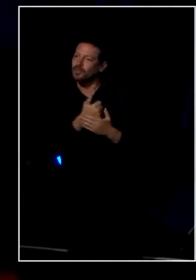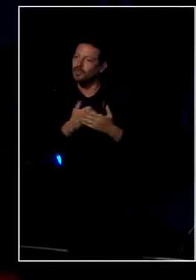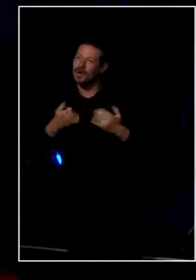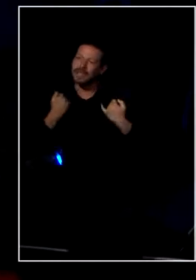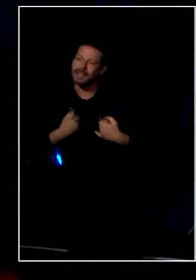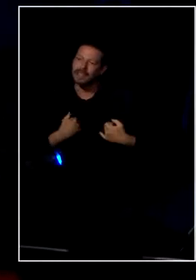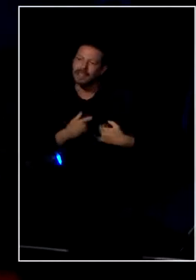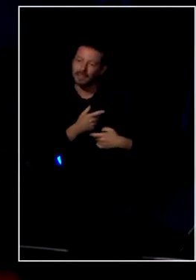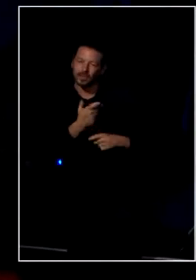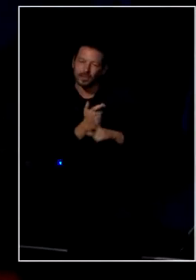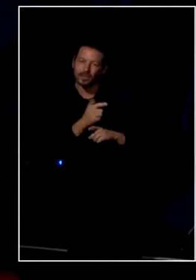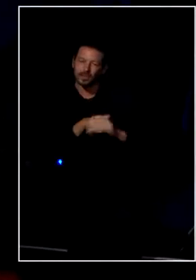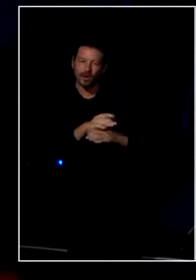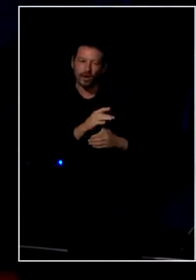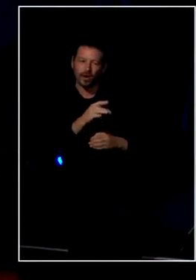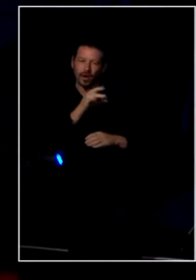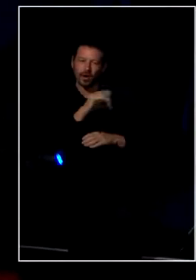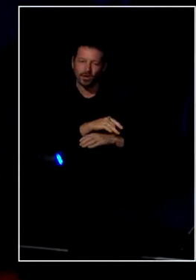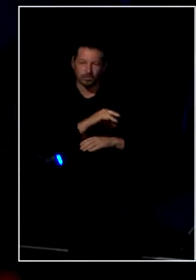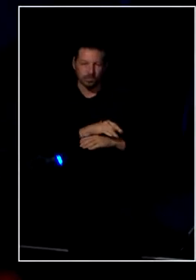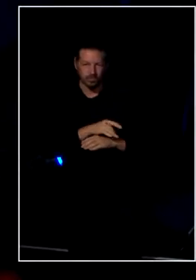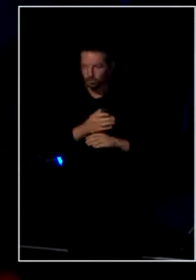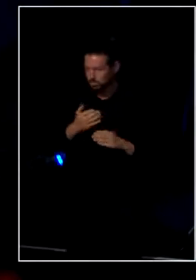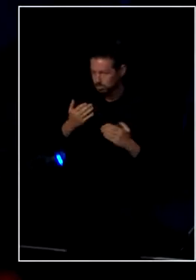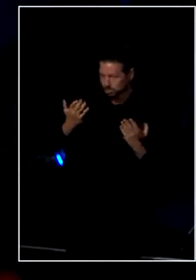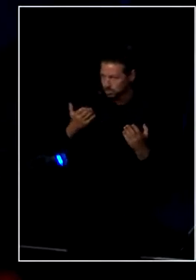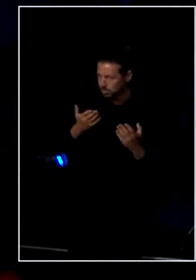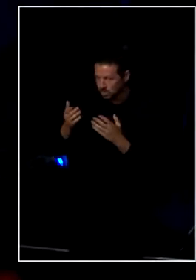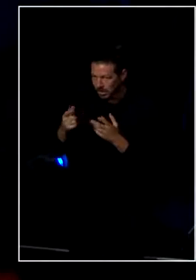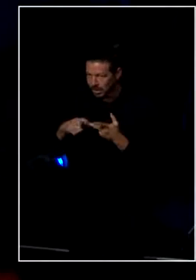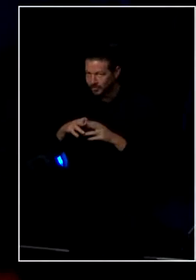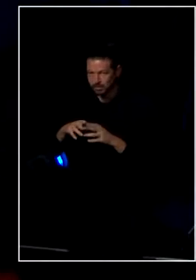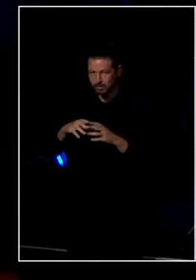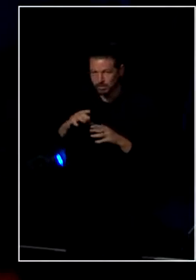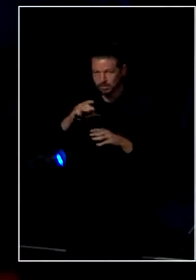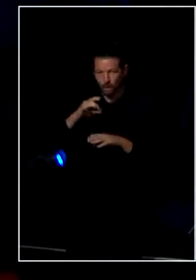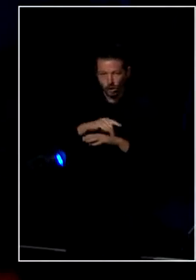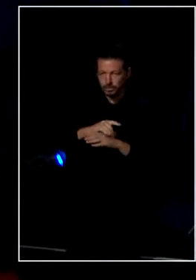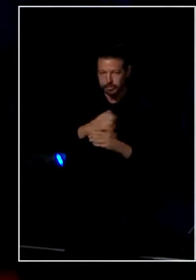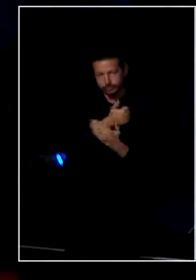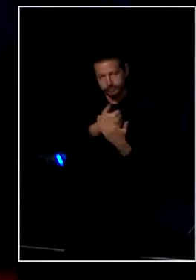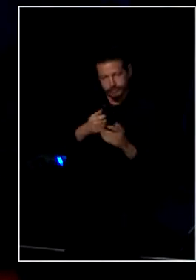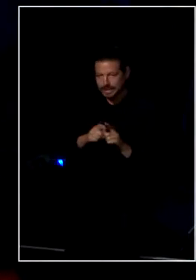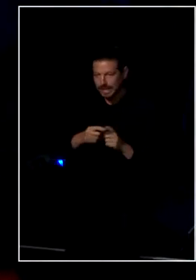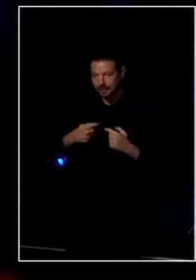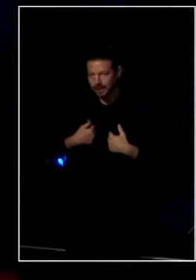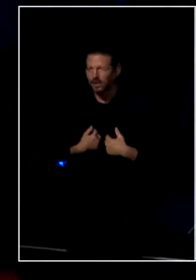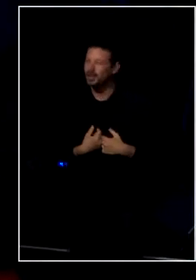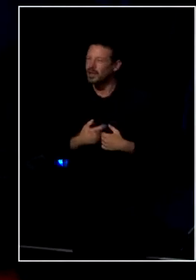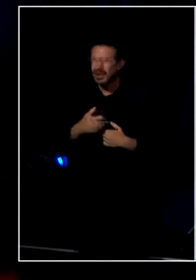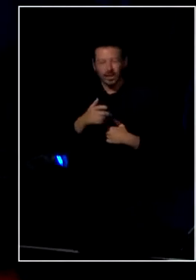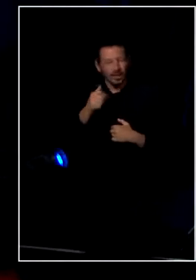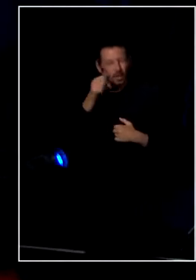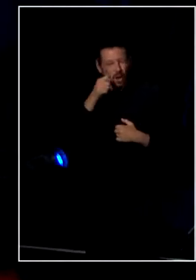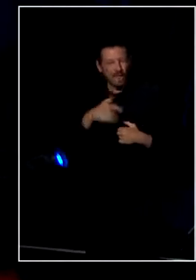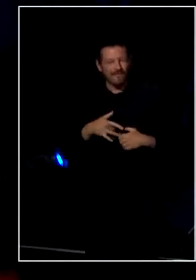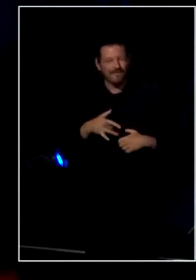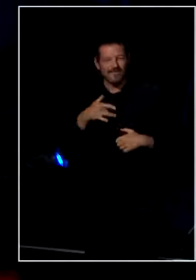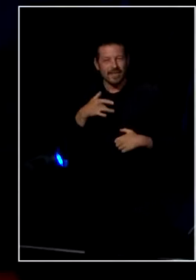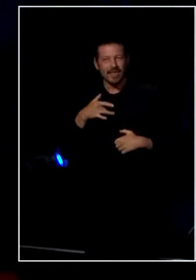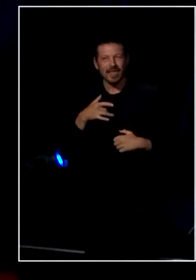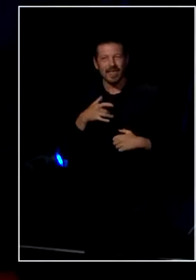hospital, I don't know like other people who have been in hospital a lot like me. Has anyone had the thing where you've kind of felt after a scary